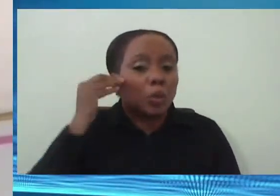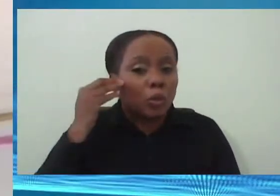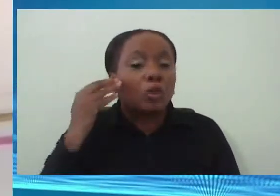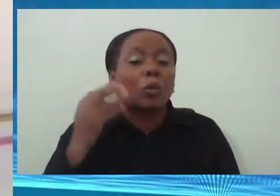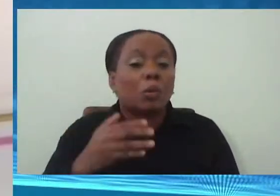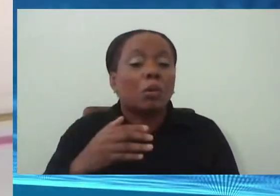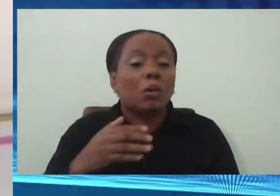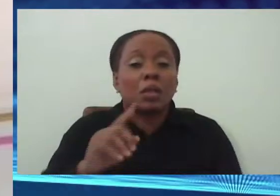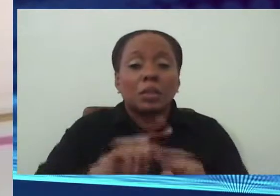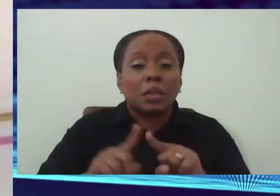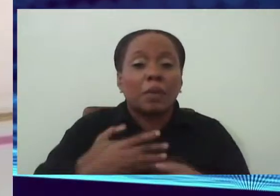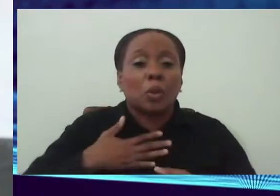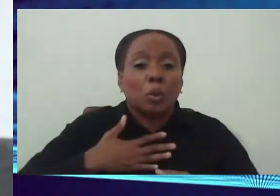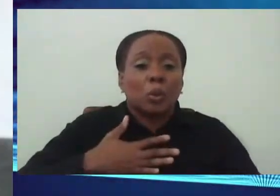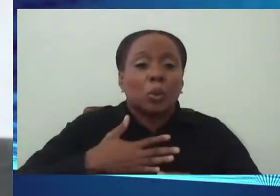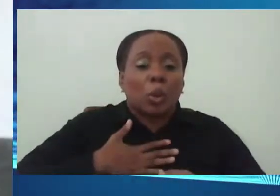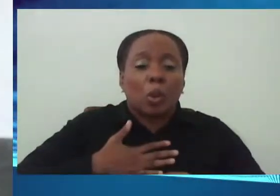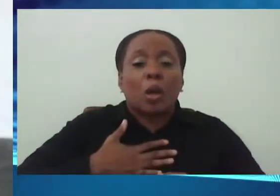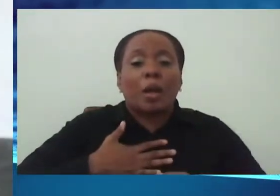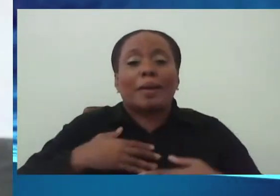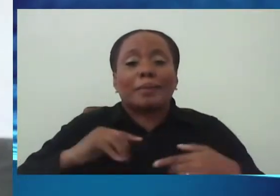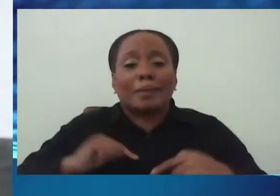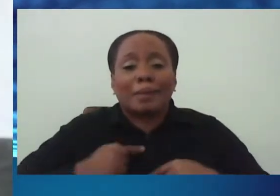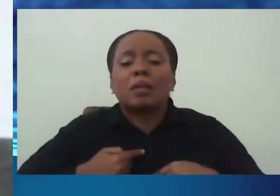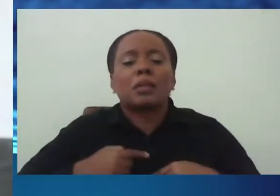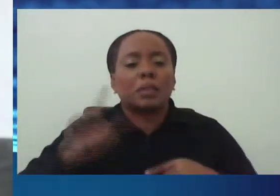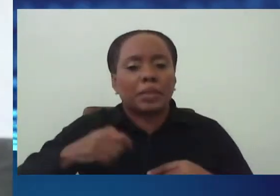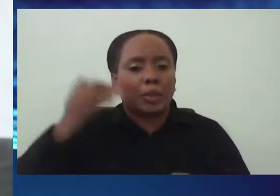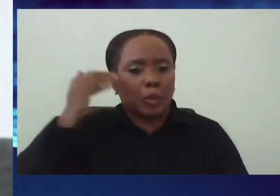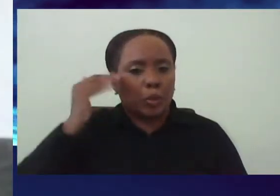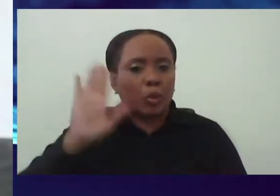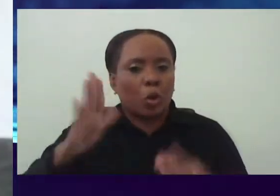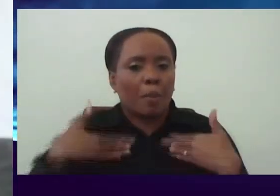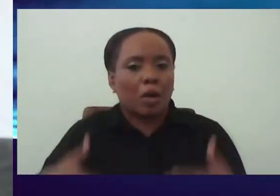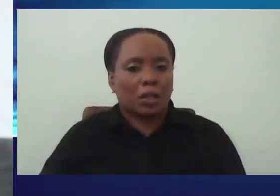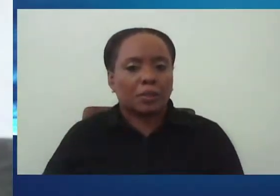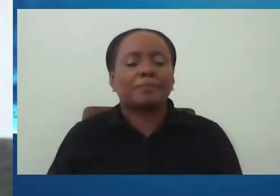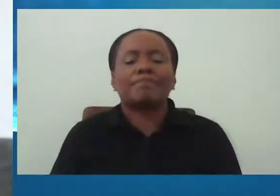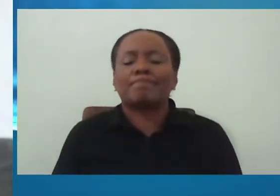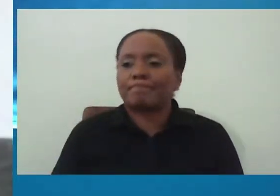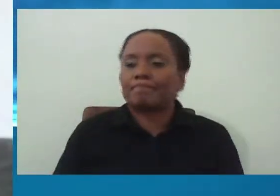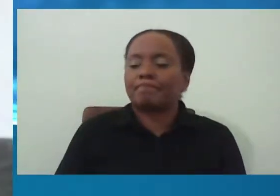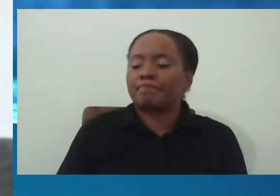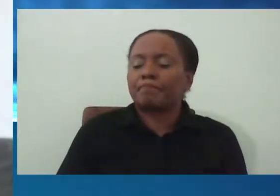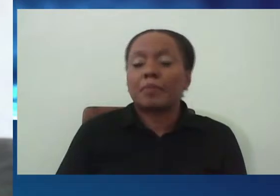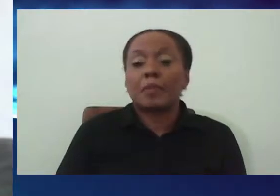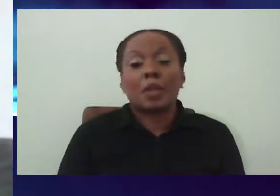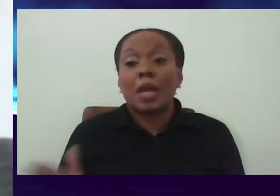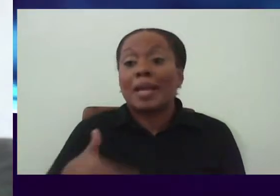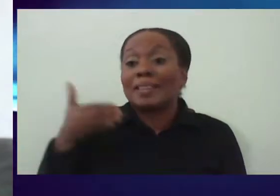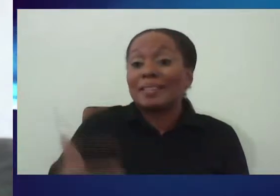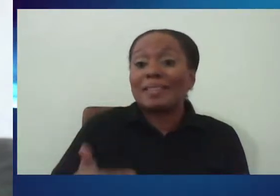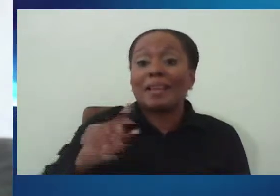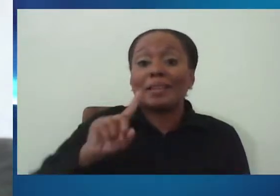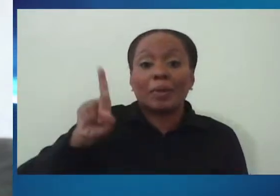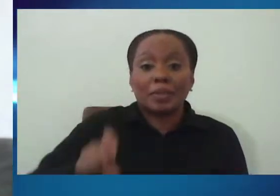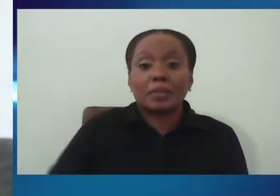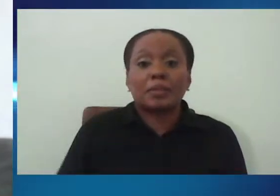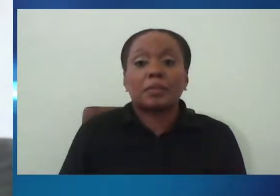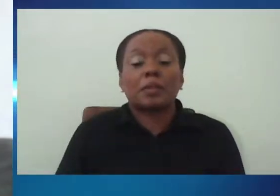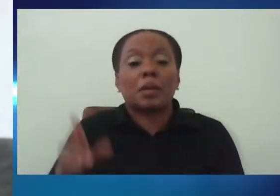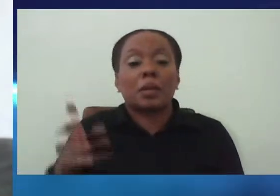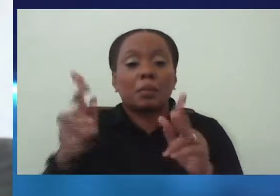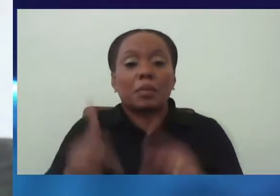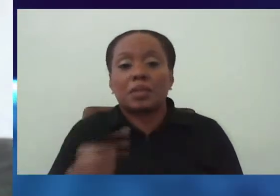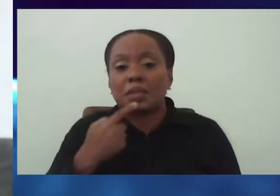post-COVID. This person writes to say that they're recovering from COVID for a week and a half now, and they're